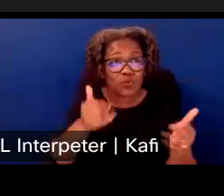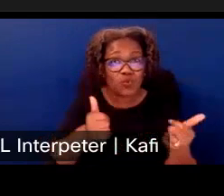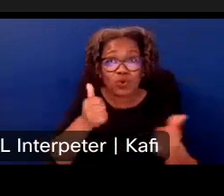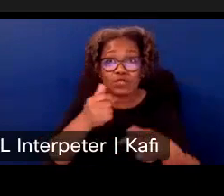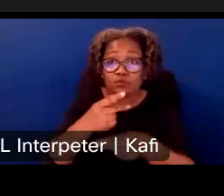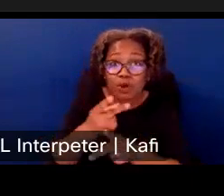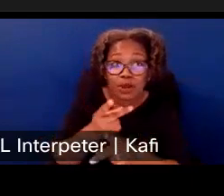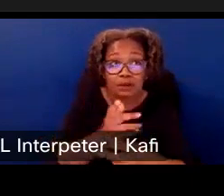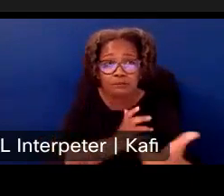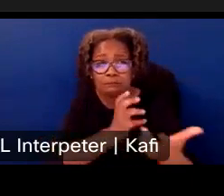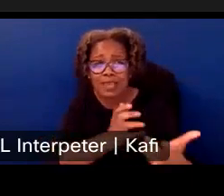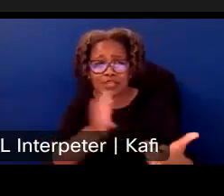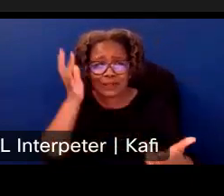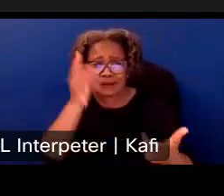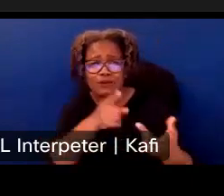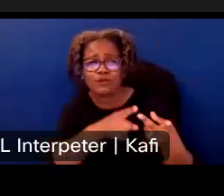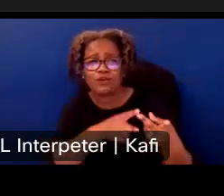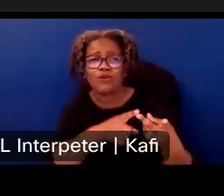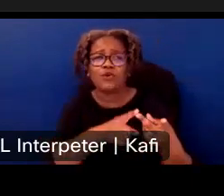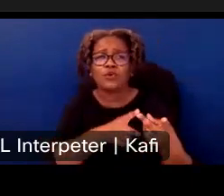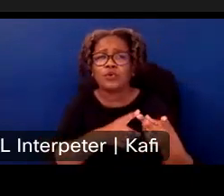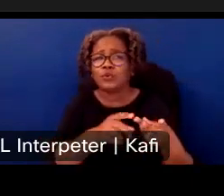hair and the scalp.